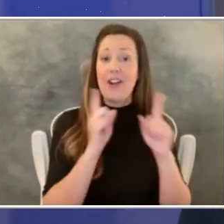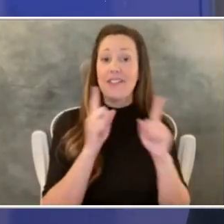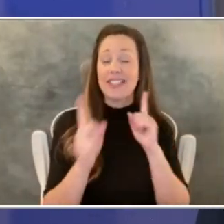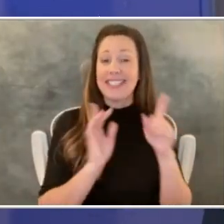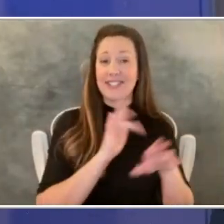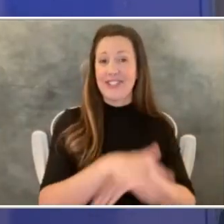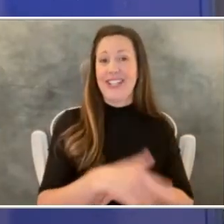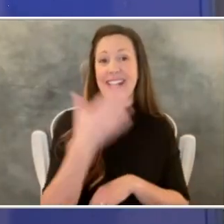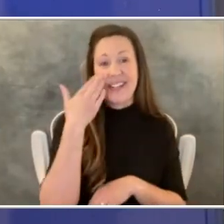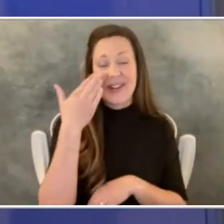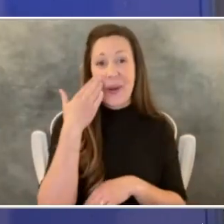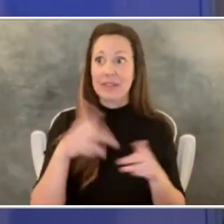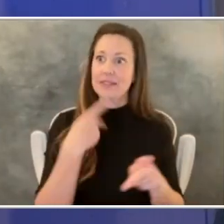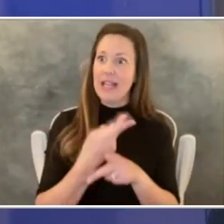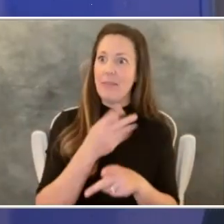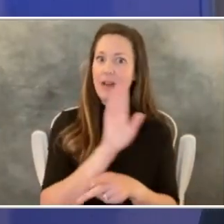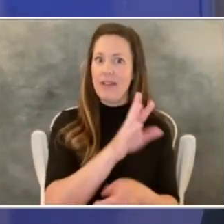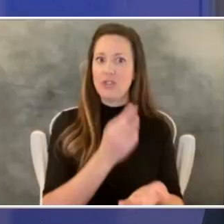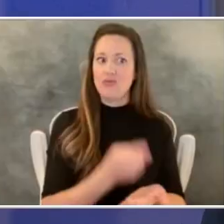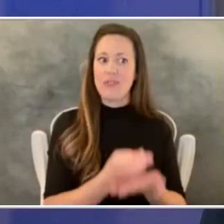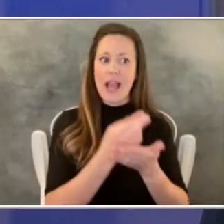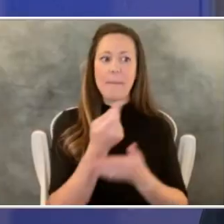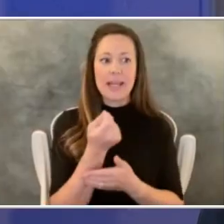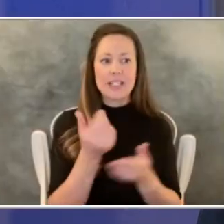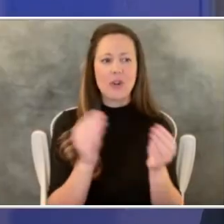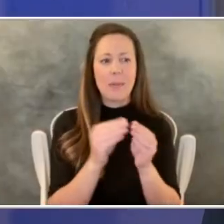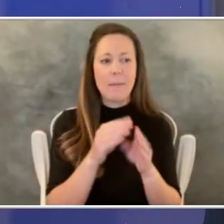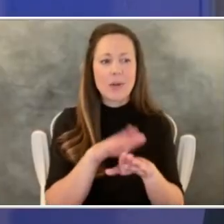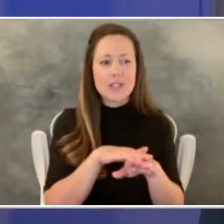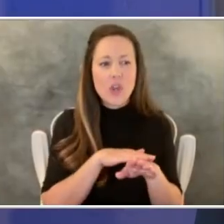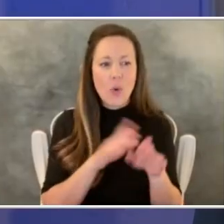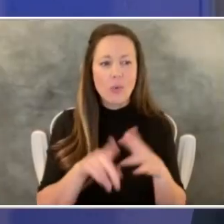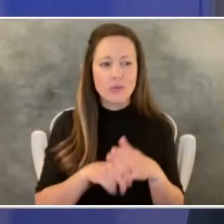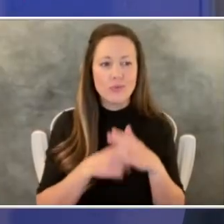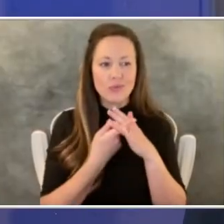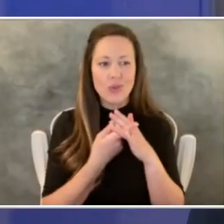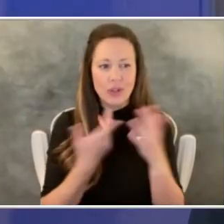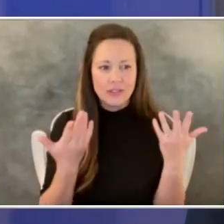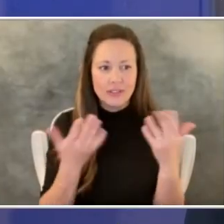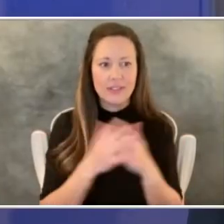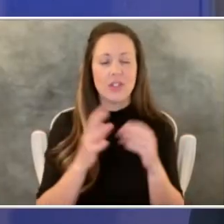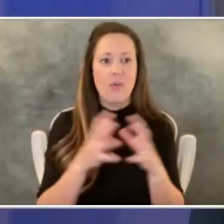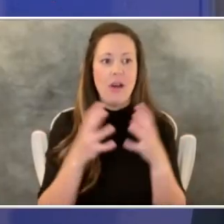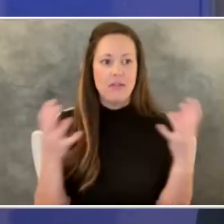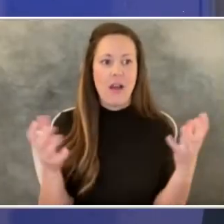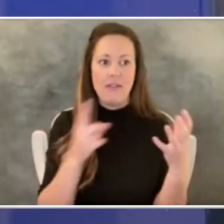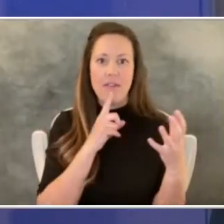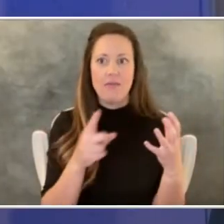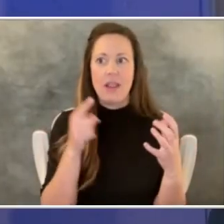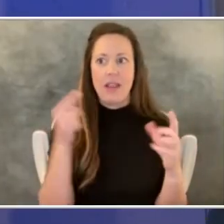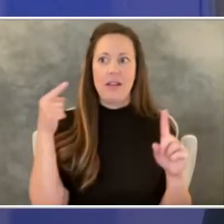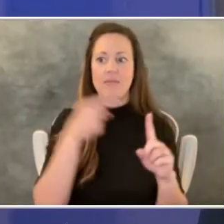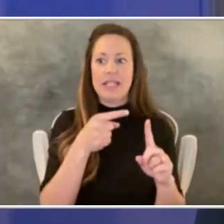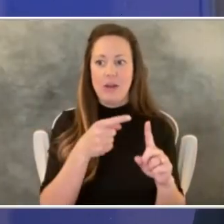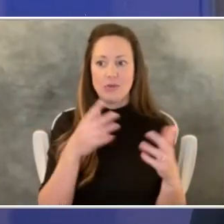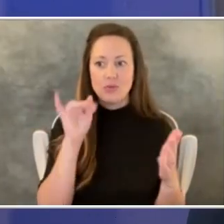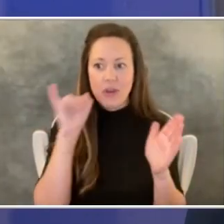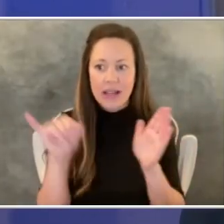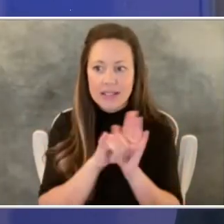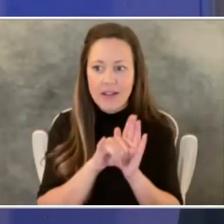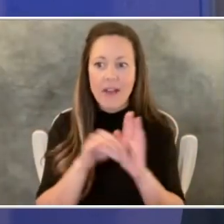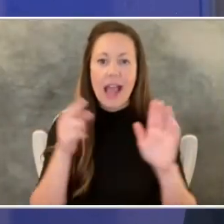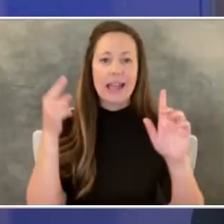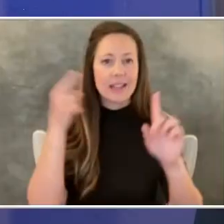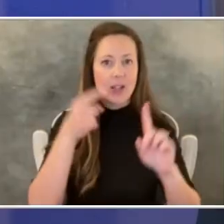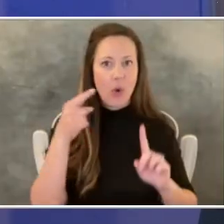type of rehab that he was doing, it is a little bit slower to start. So a lot of it boils down to identifying the goals early on and